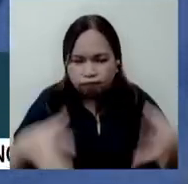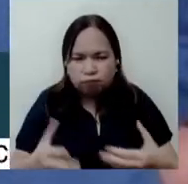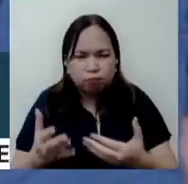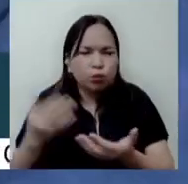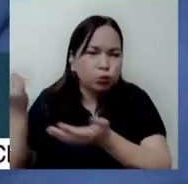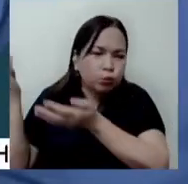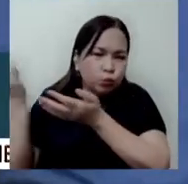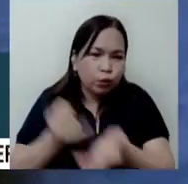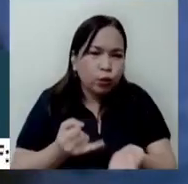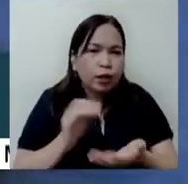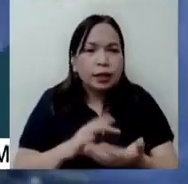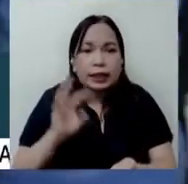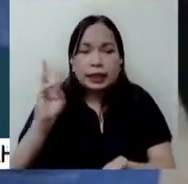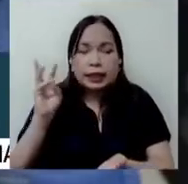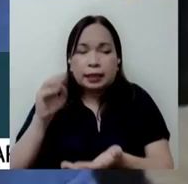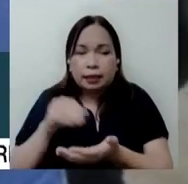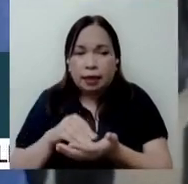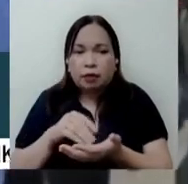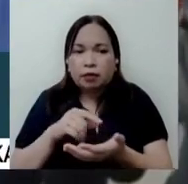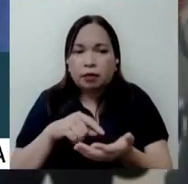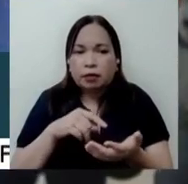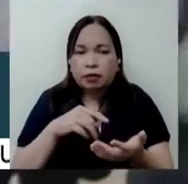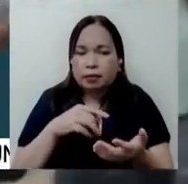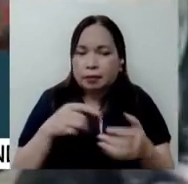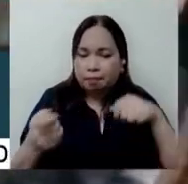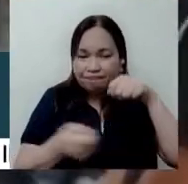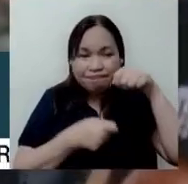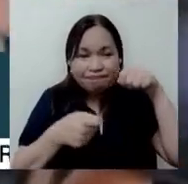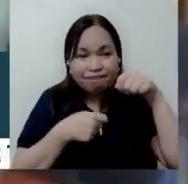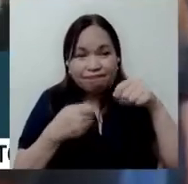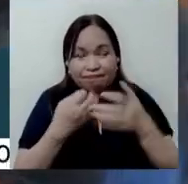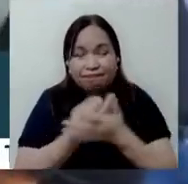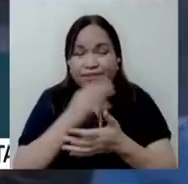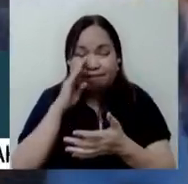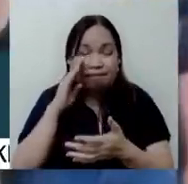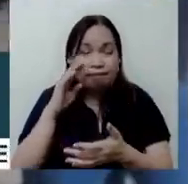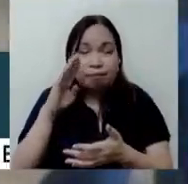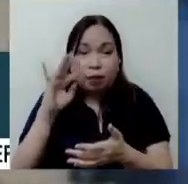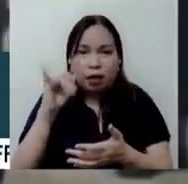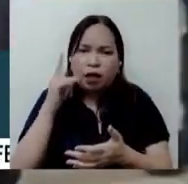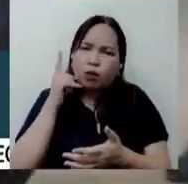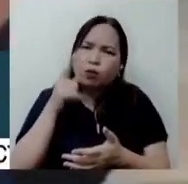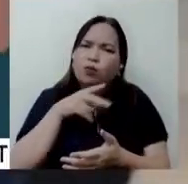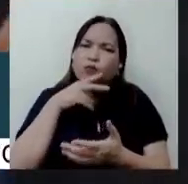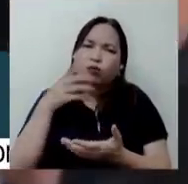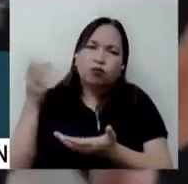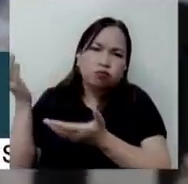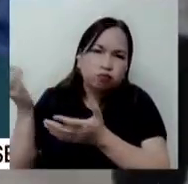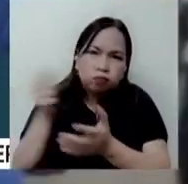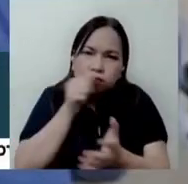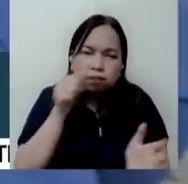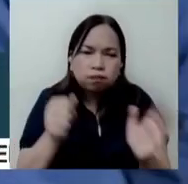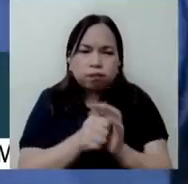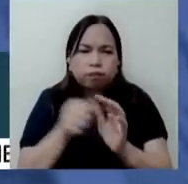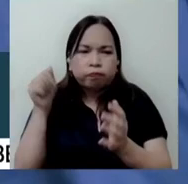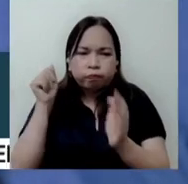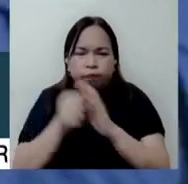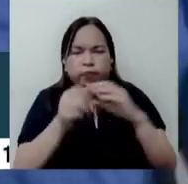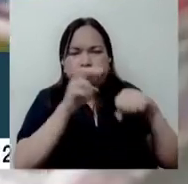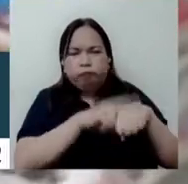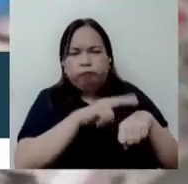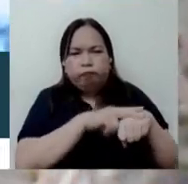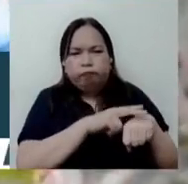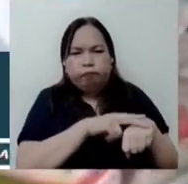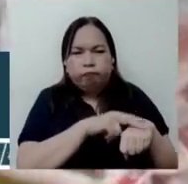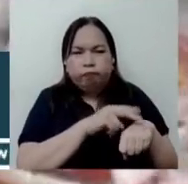palay were seen in the mills. These were suspected to be smuggled and hoarded. The warehouses were ordered to be